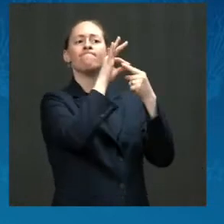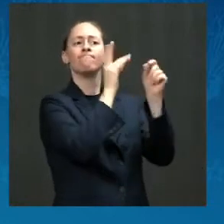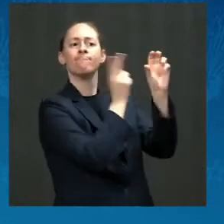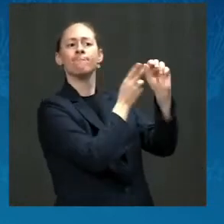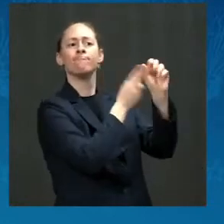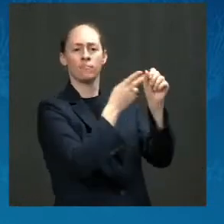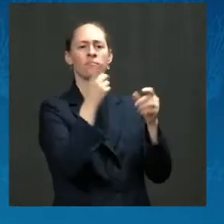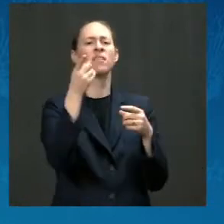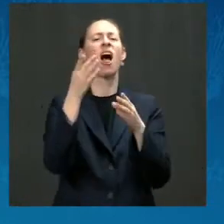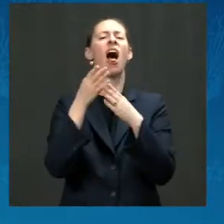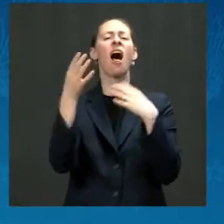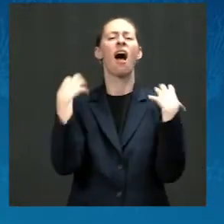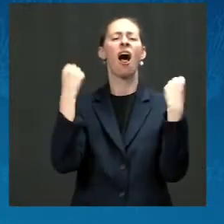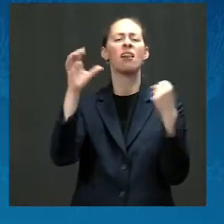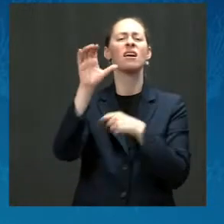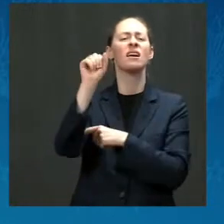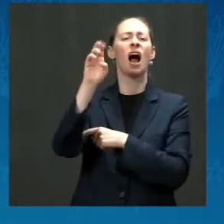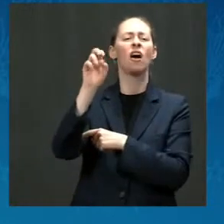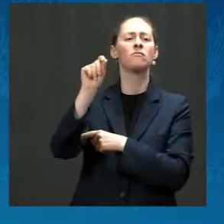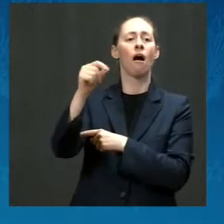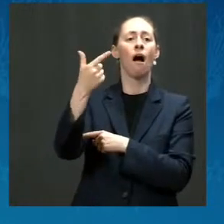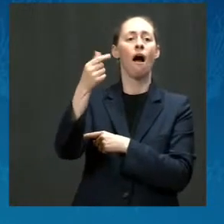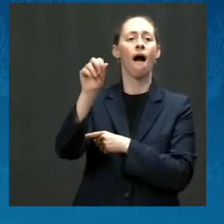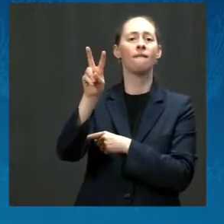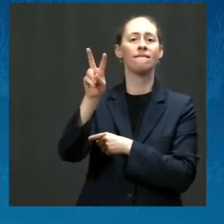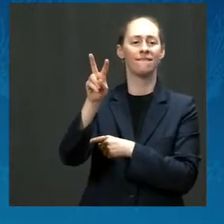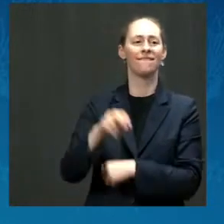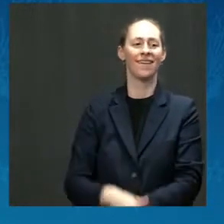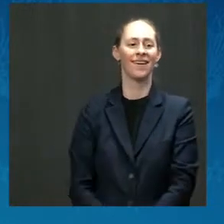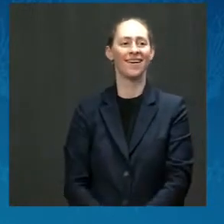You know, I came with a website.